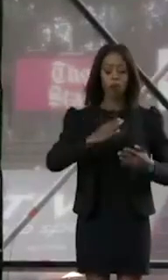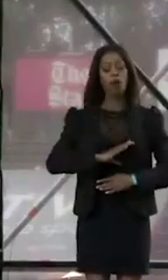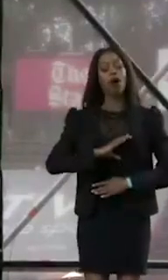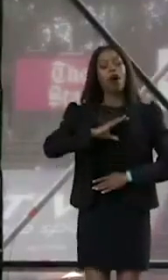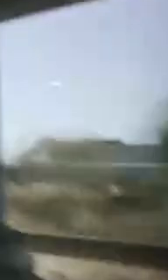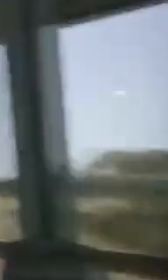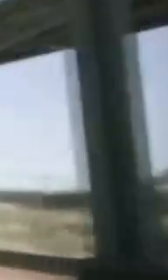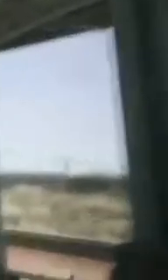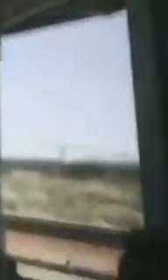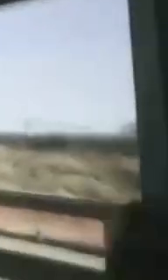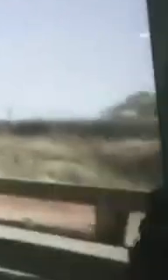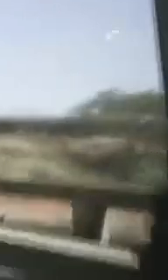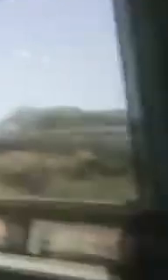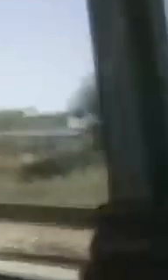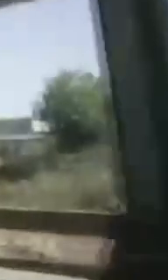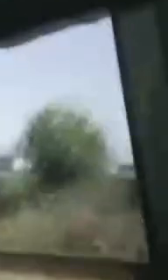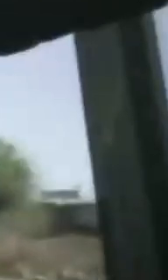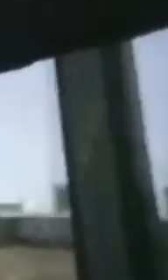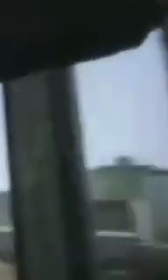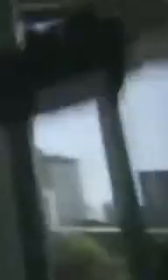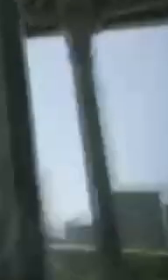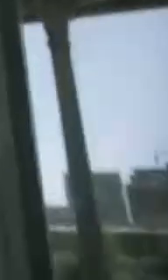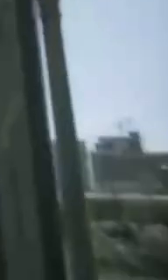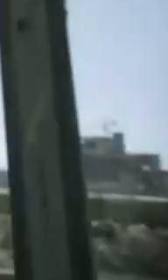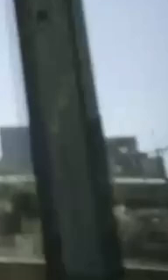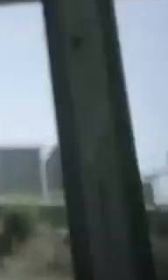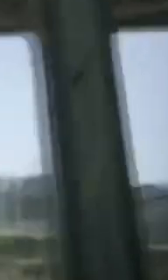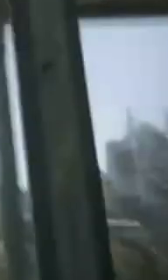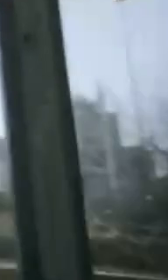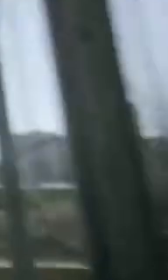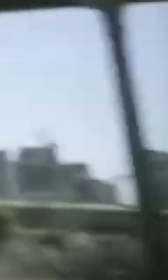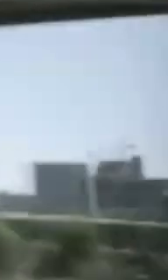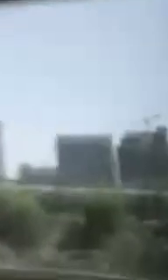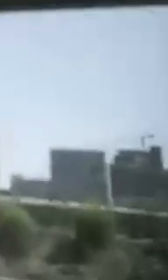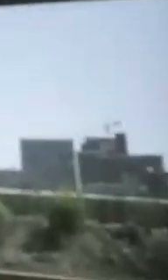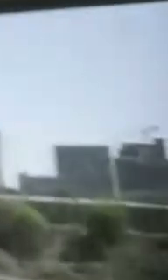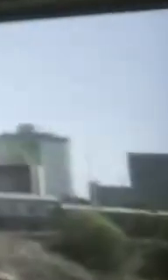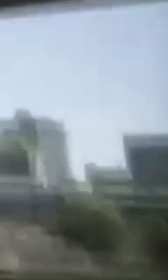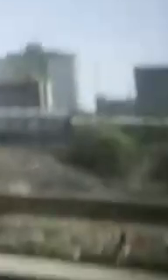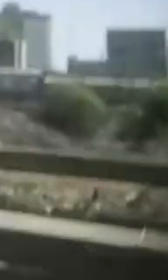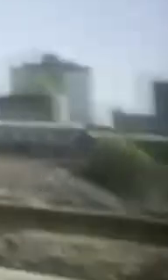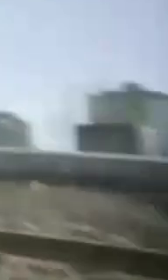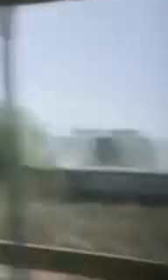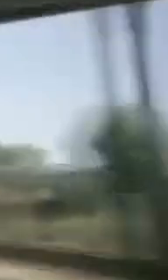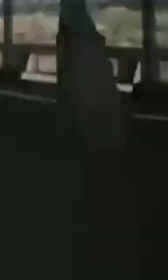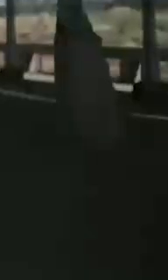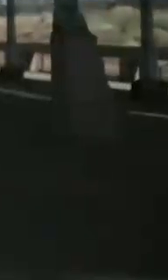in pain, because he hoped that by helping them through their own struggles, he too would find healing.